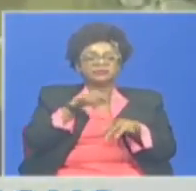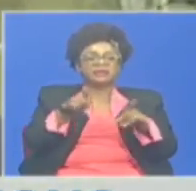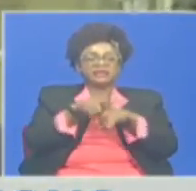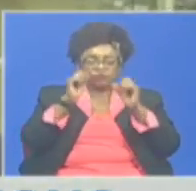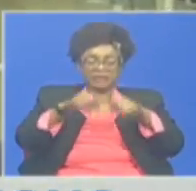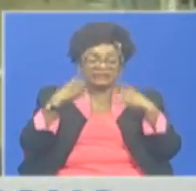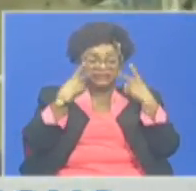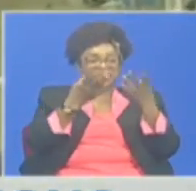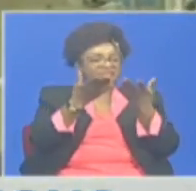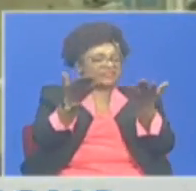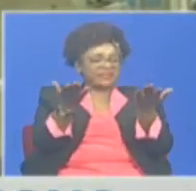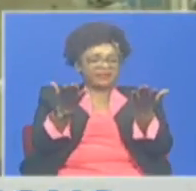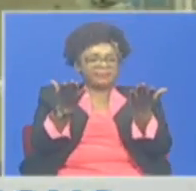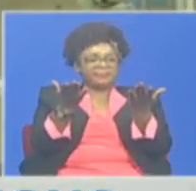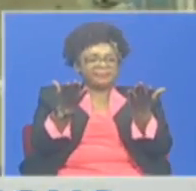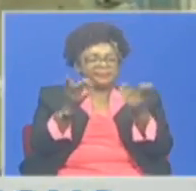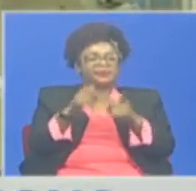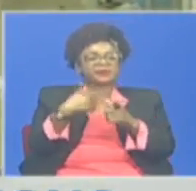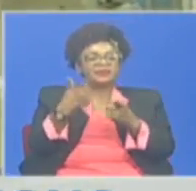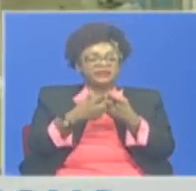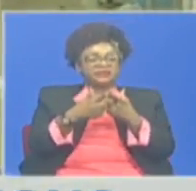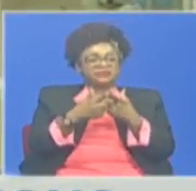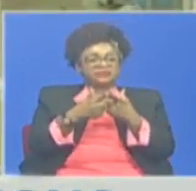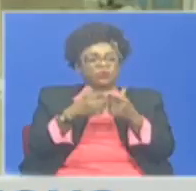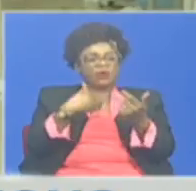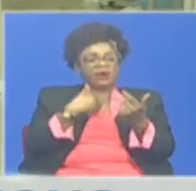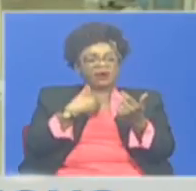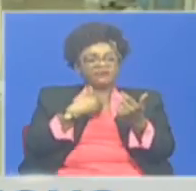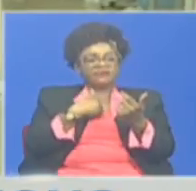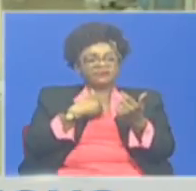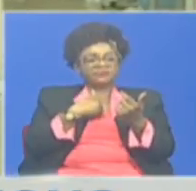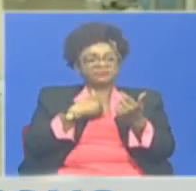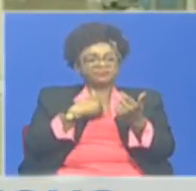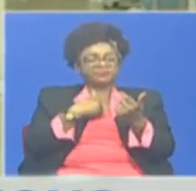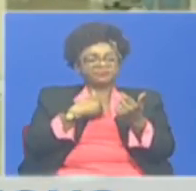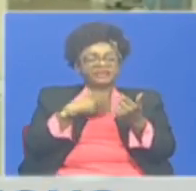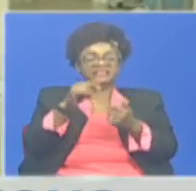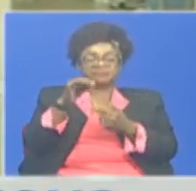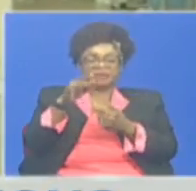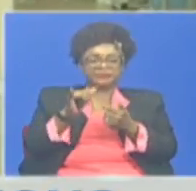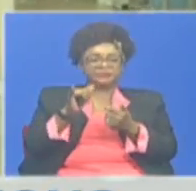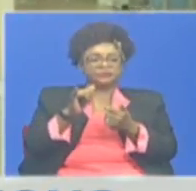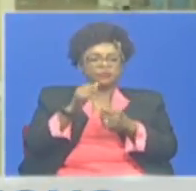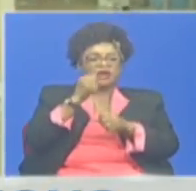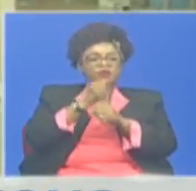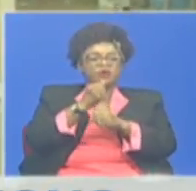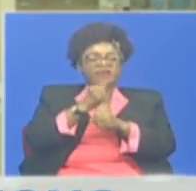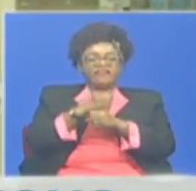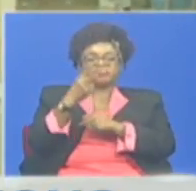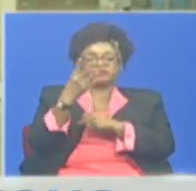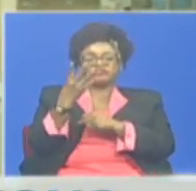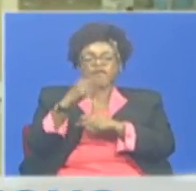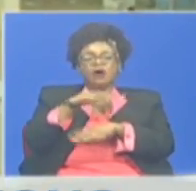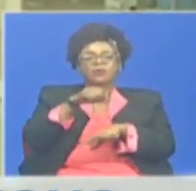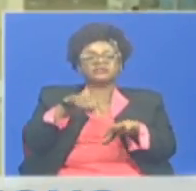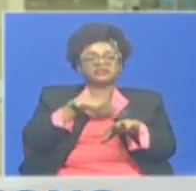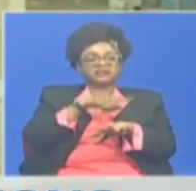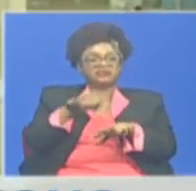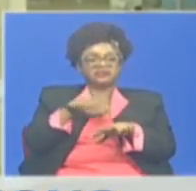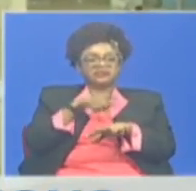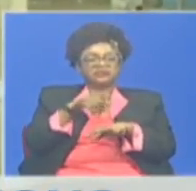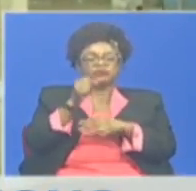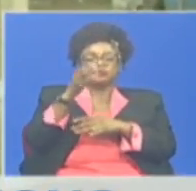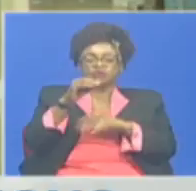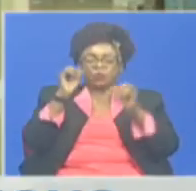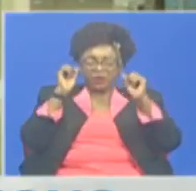there. And then also, we have, since there's a huge demand, we are also doing it for 24 hours. So in total, we are able to